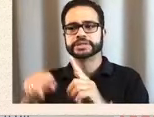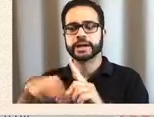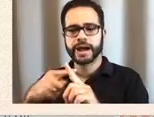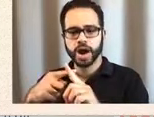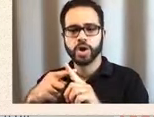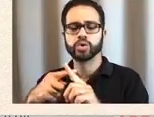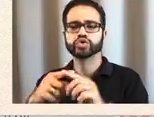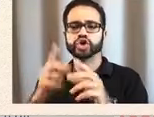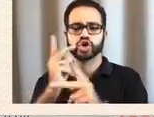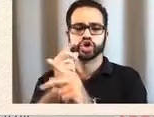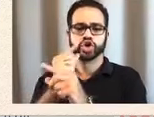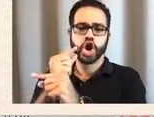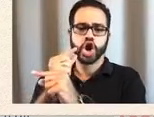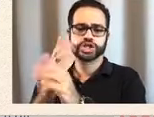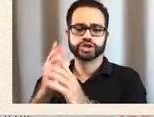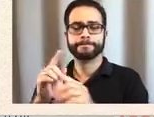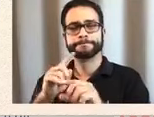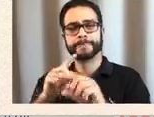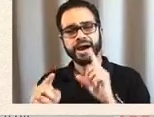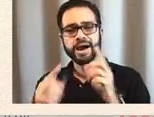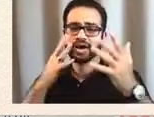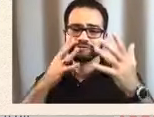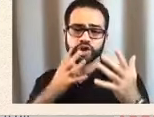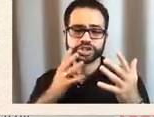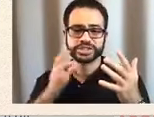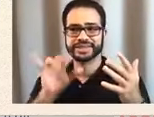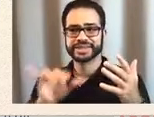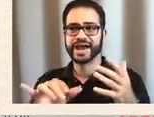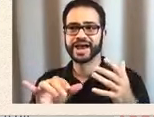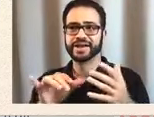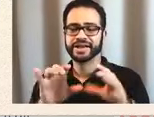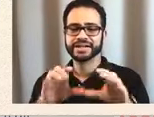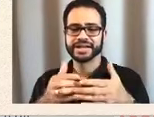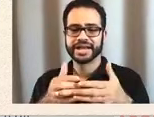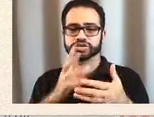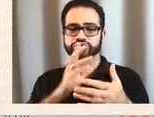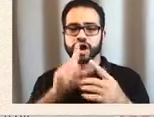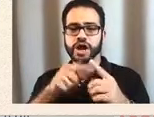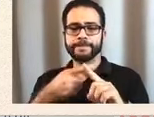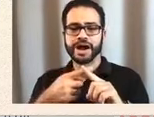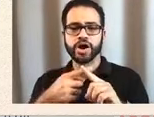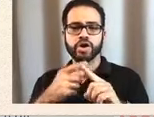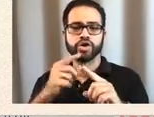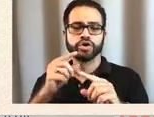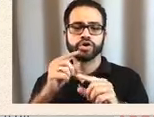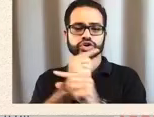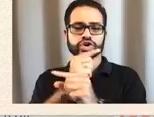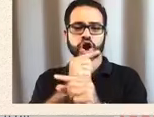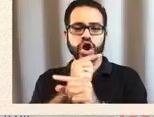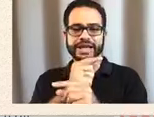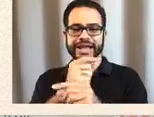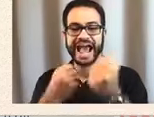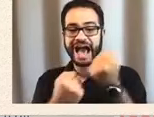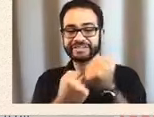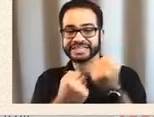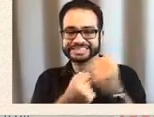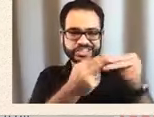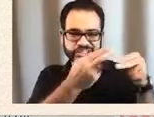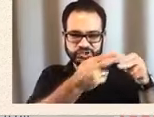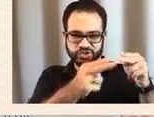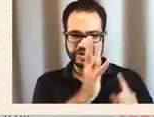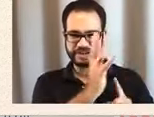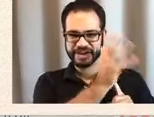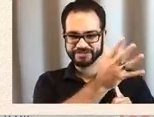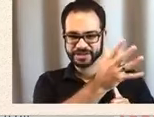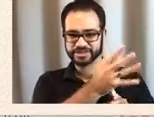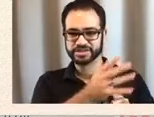class covers guardian advocacy for only about 5 minutes. Most of the people who are in attendance in the